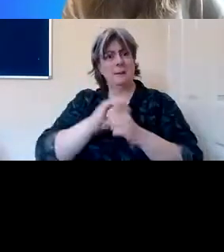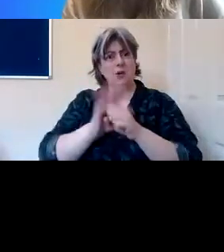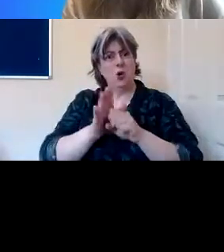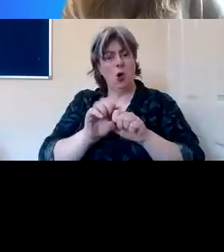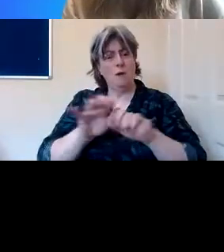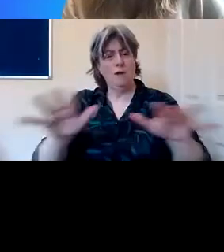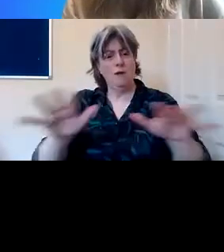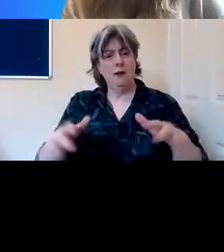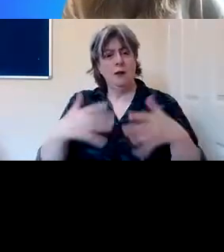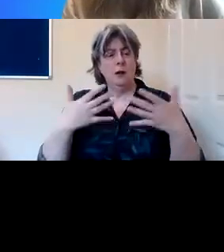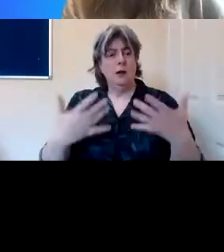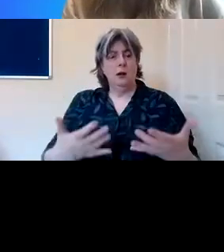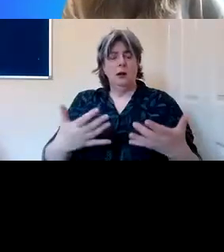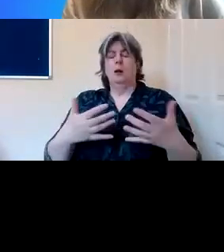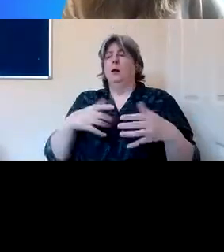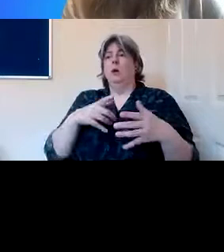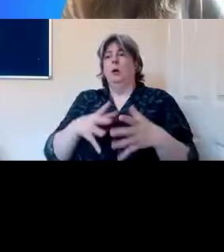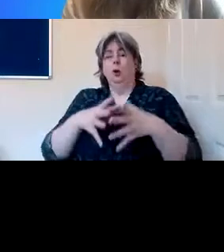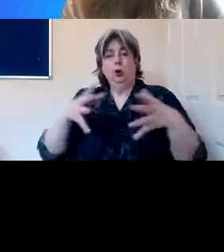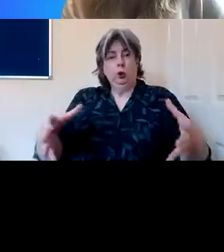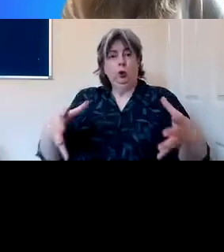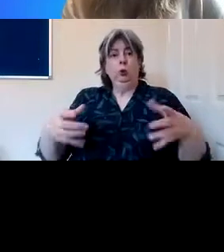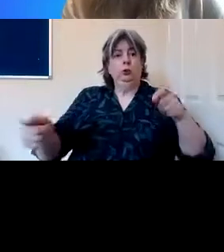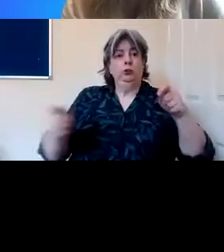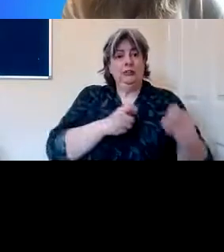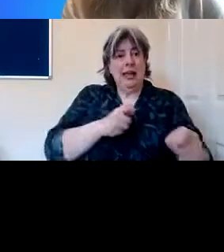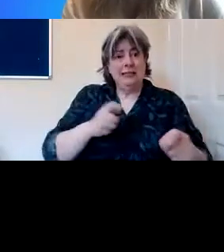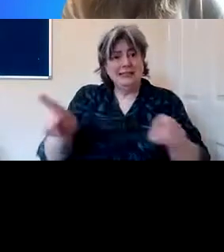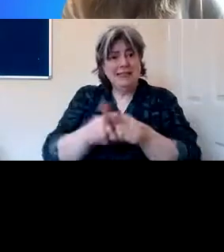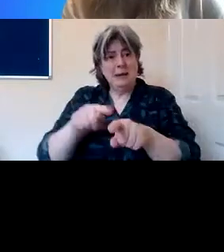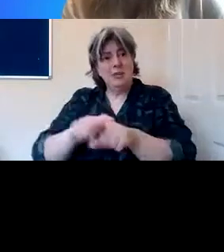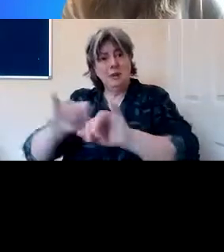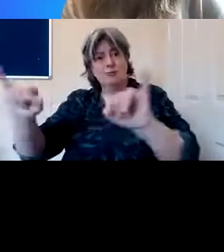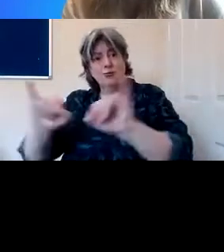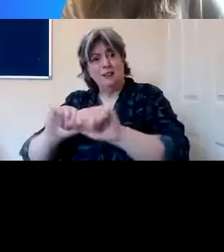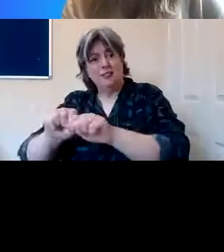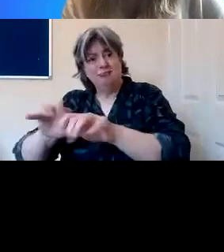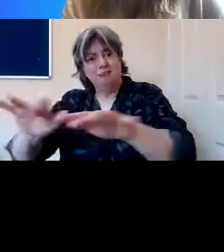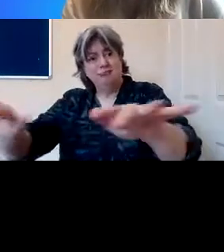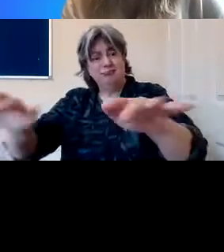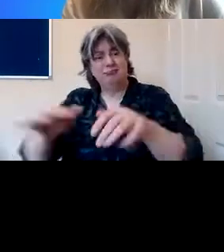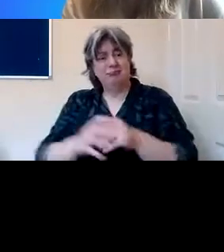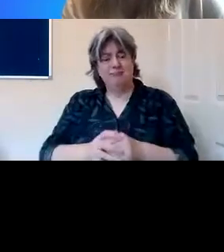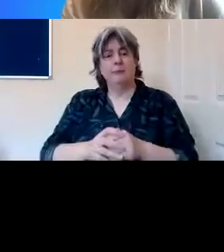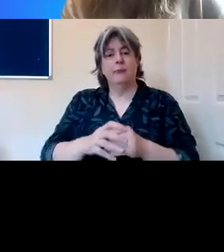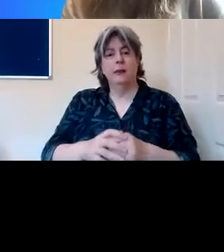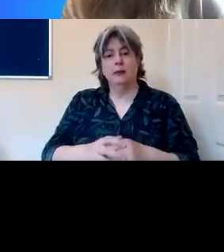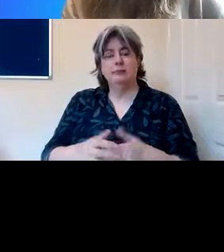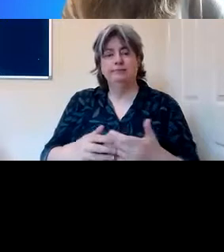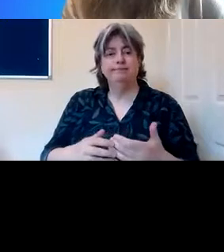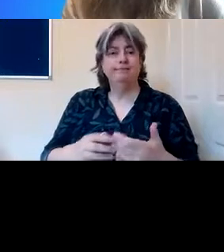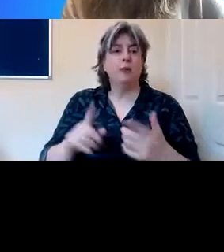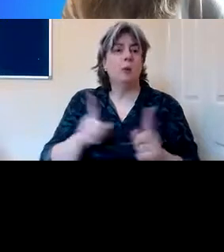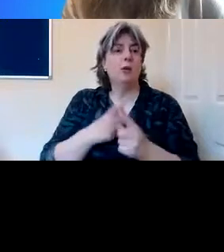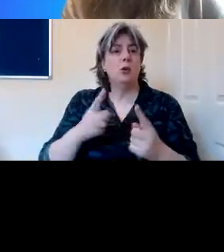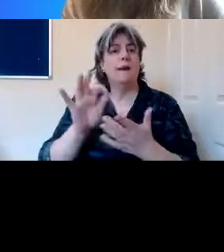I know the profession supports around the curriculum, as we do as a party. We weren't ultimately able to vote for the legislation, but